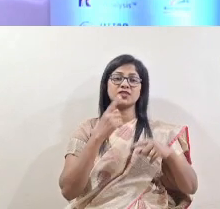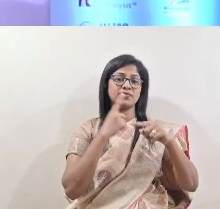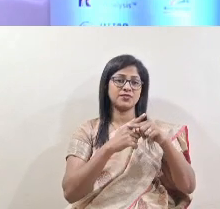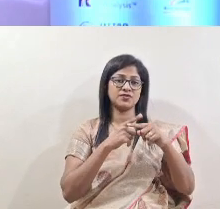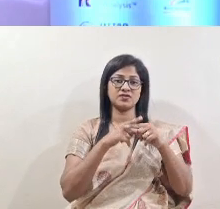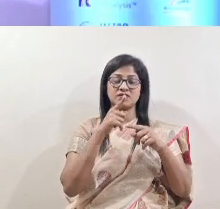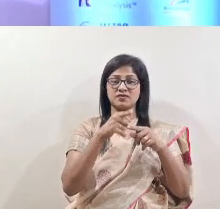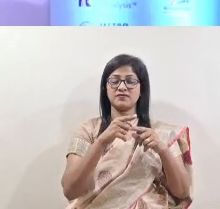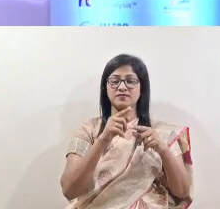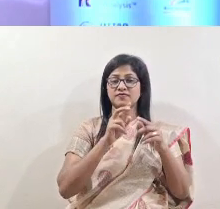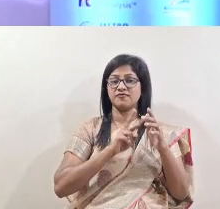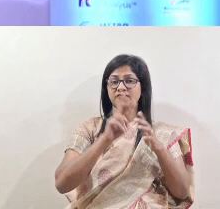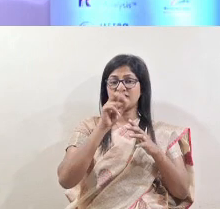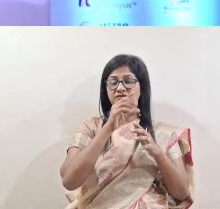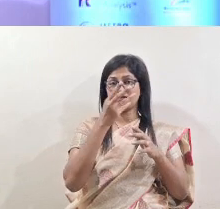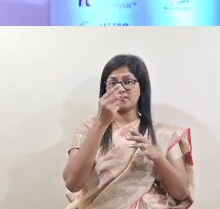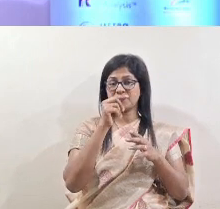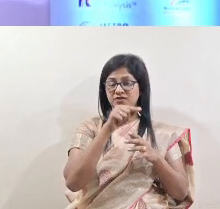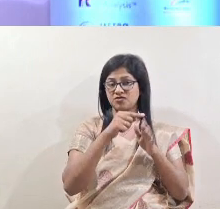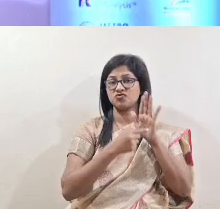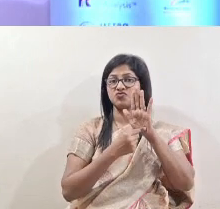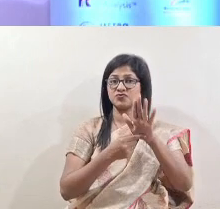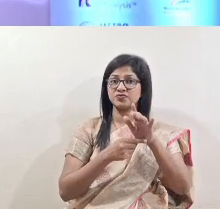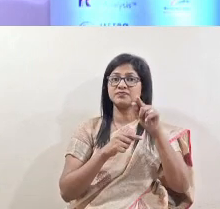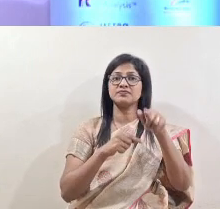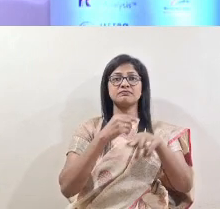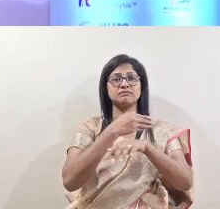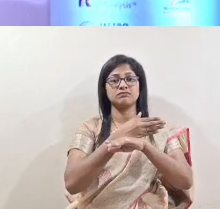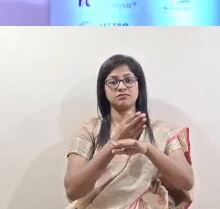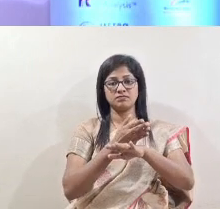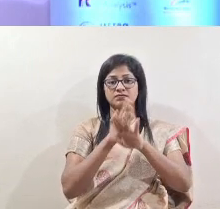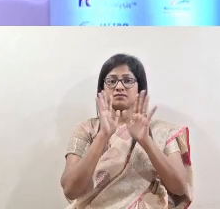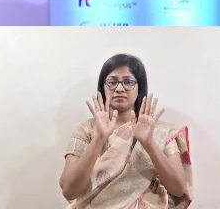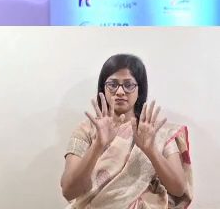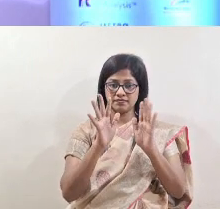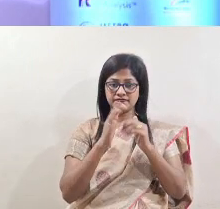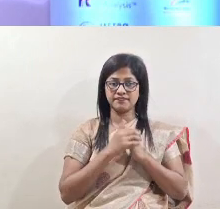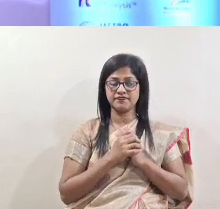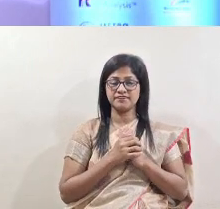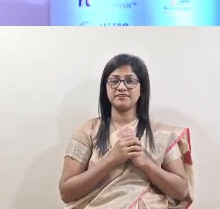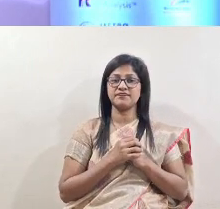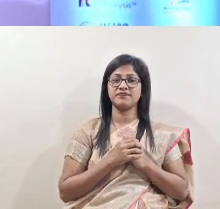Positive value here indicates that there is a delay, and while the